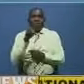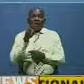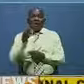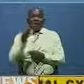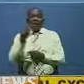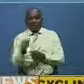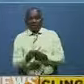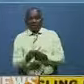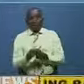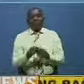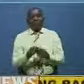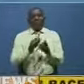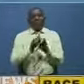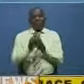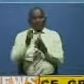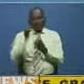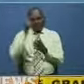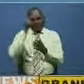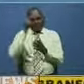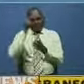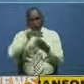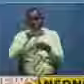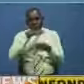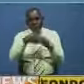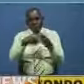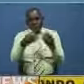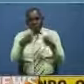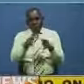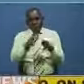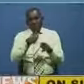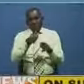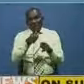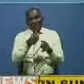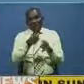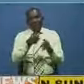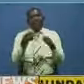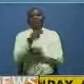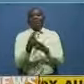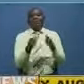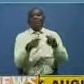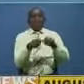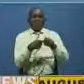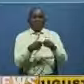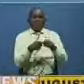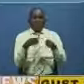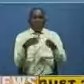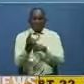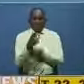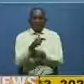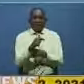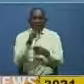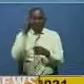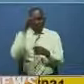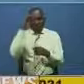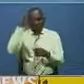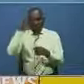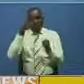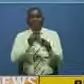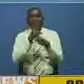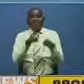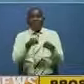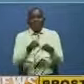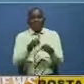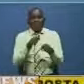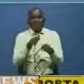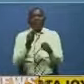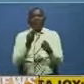calendar, a week is considered to have been complete when another Market Day arrives. The Market Day concept makes it possible for